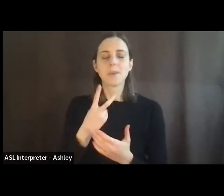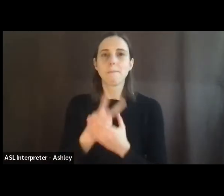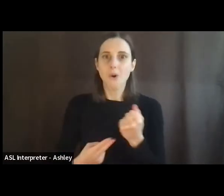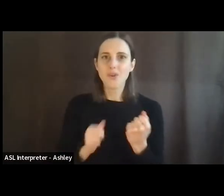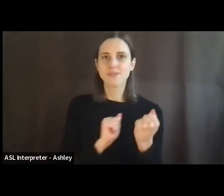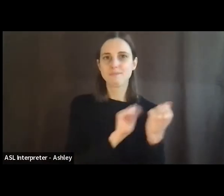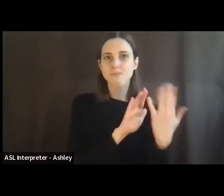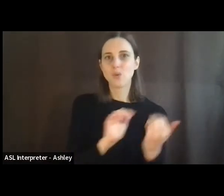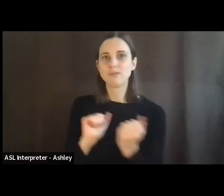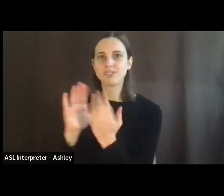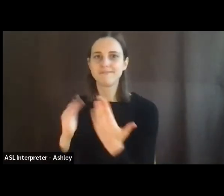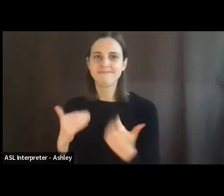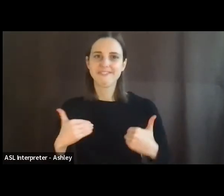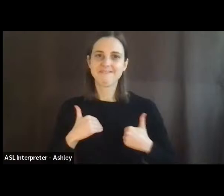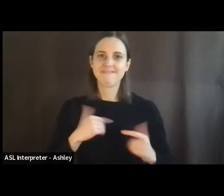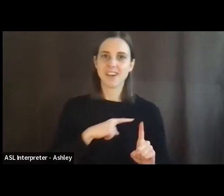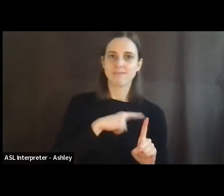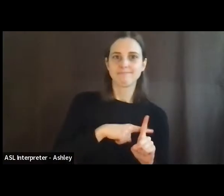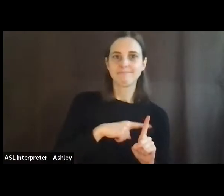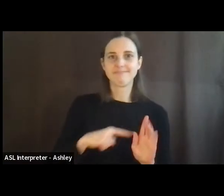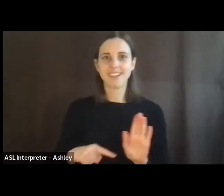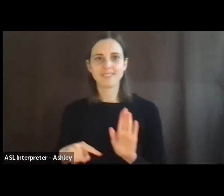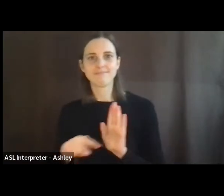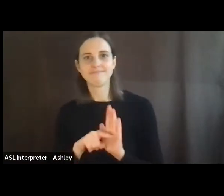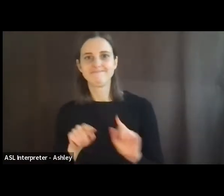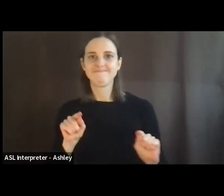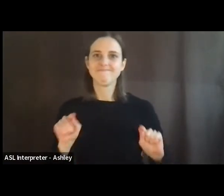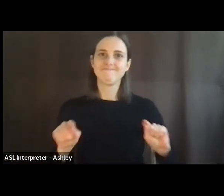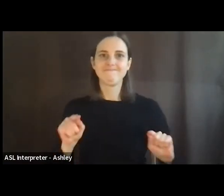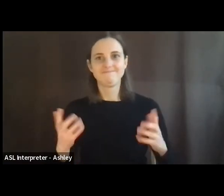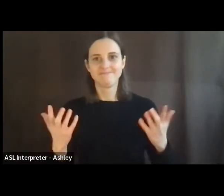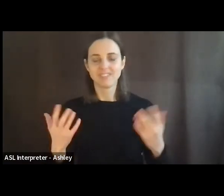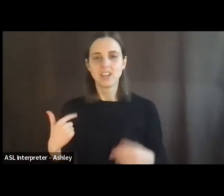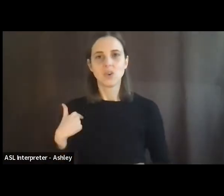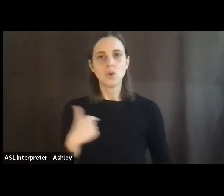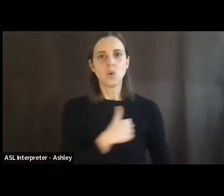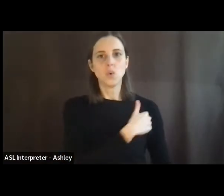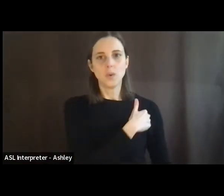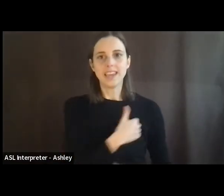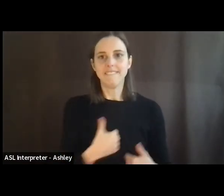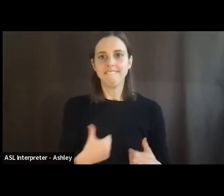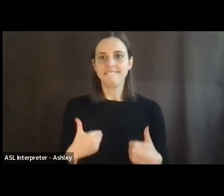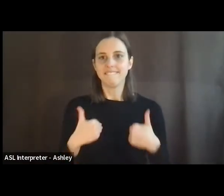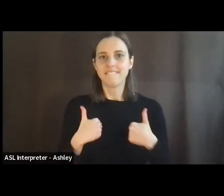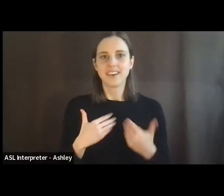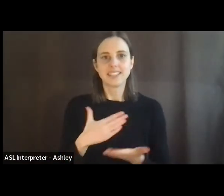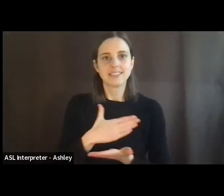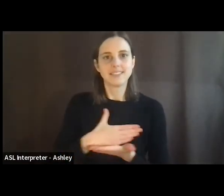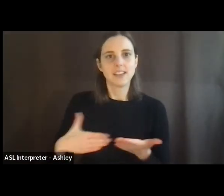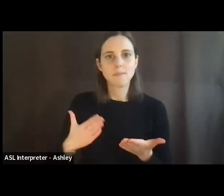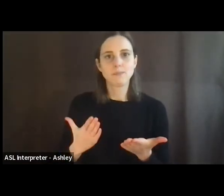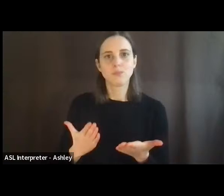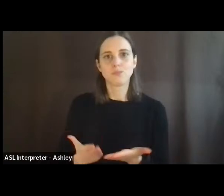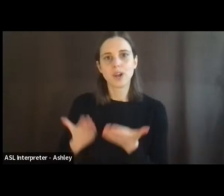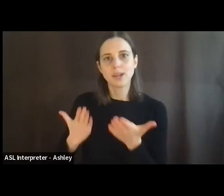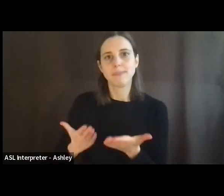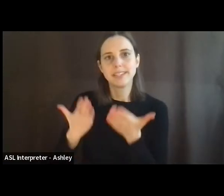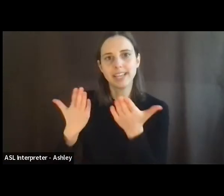that, as we make a recommendation, we do recognize that there will be